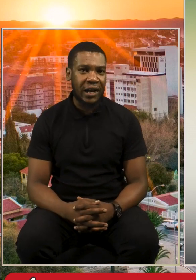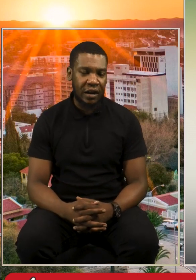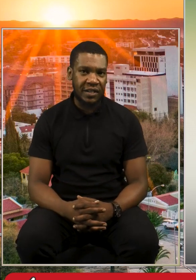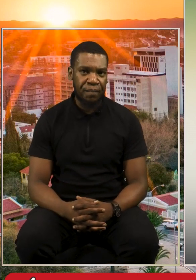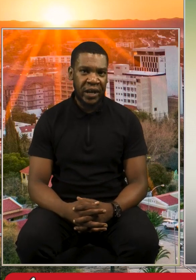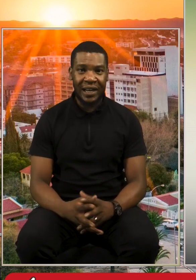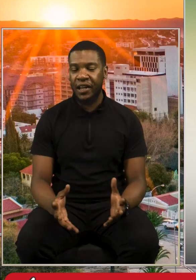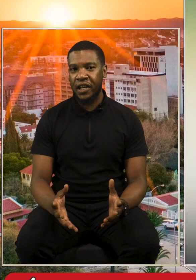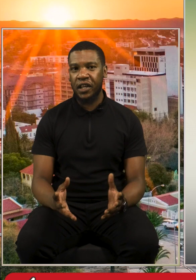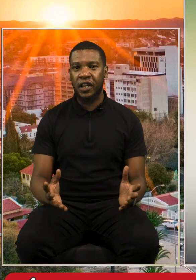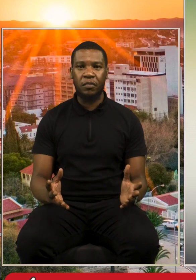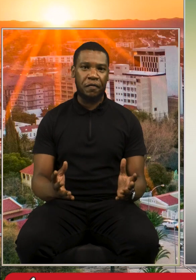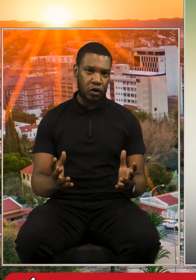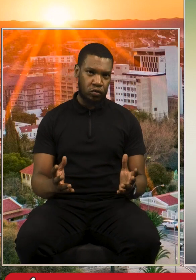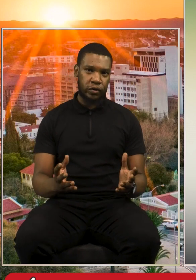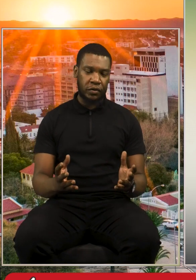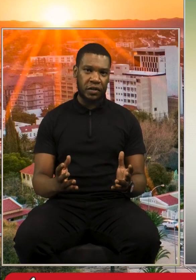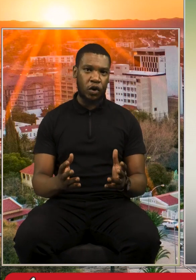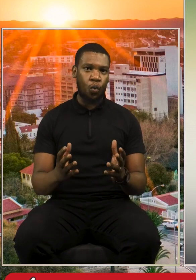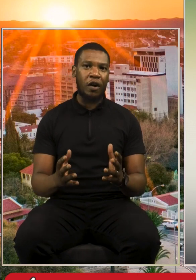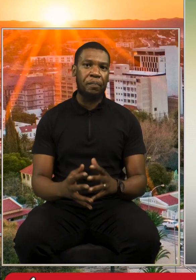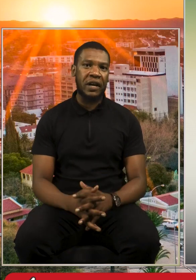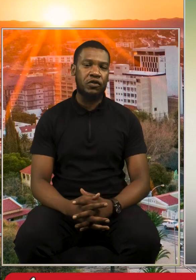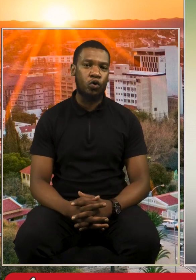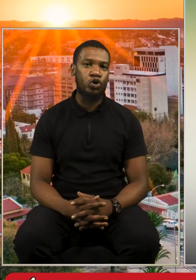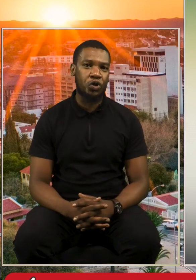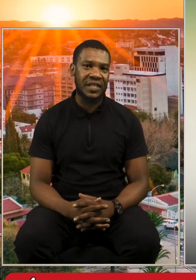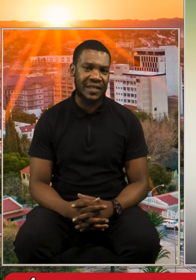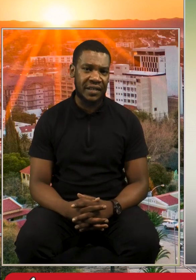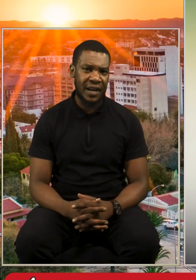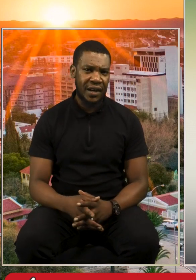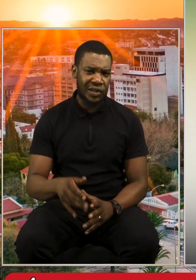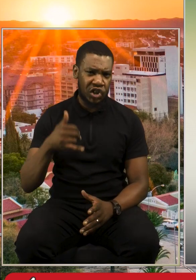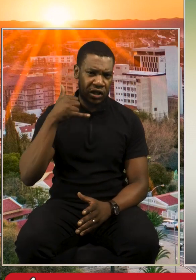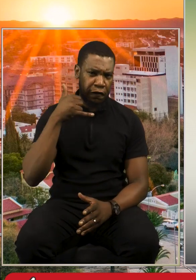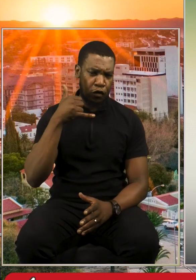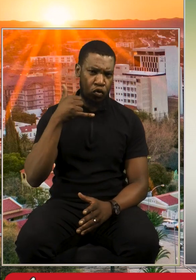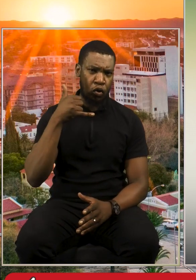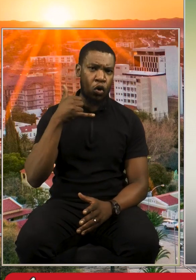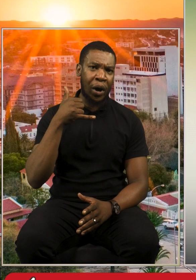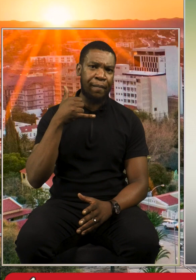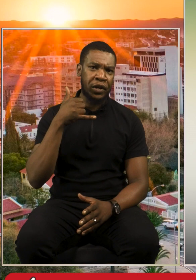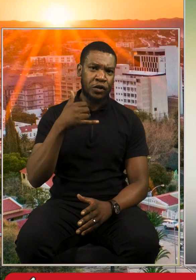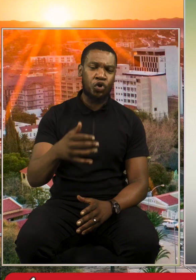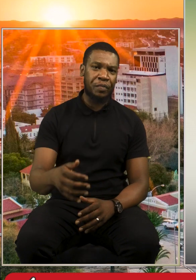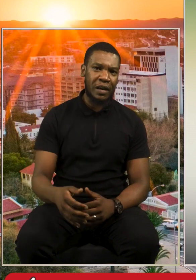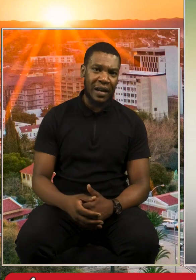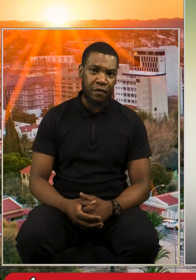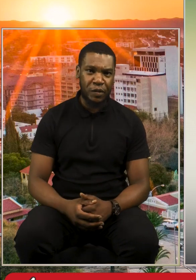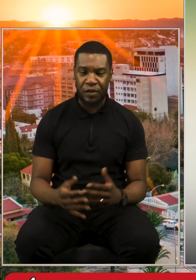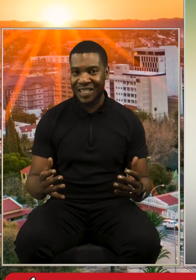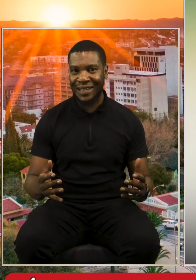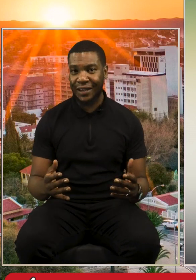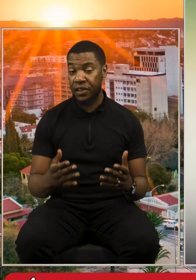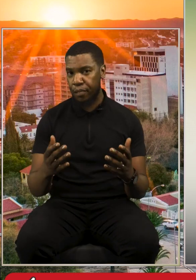ruling class. Clearly, in the kingdom of the Rutos, the well-paved road to success is just a phone call away. Social media